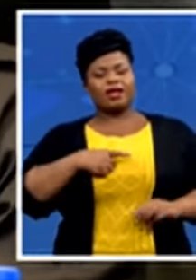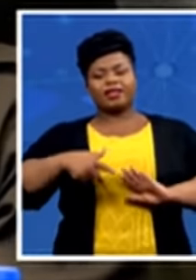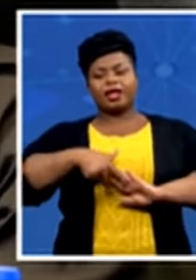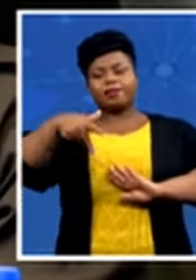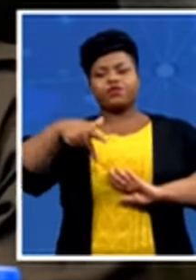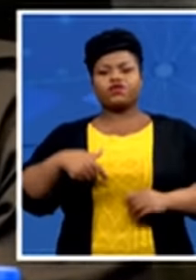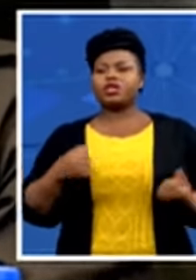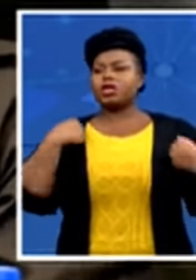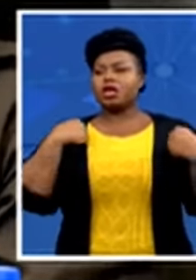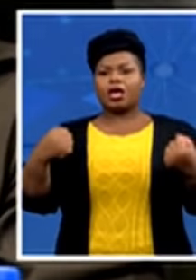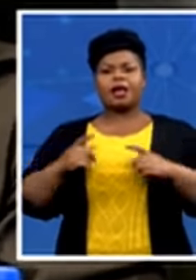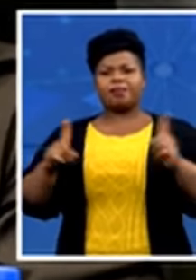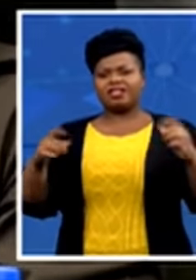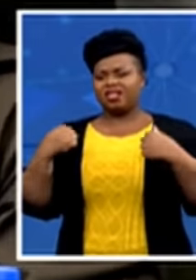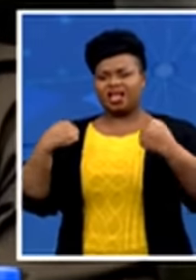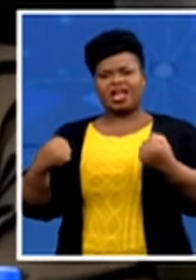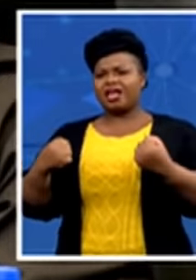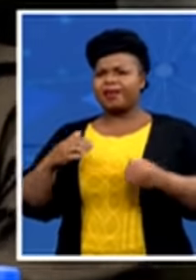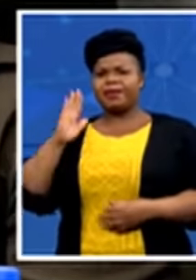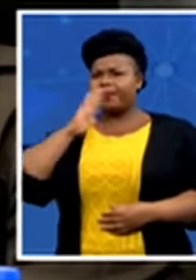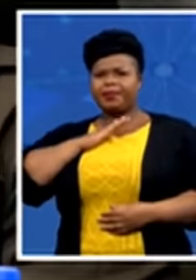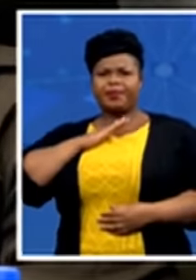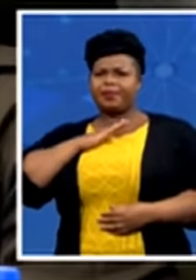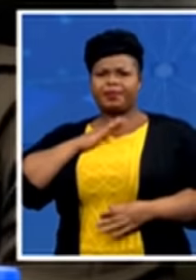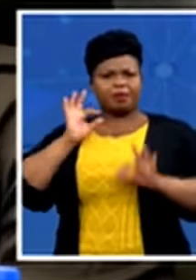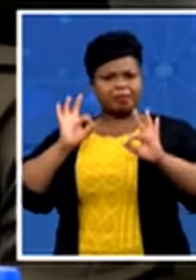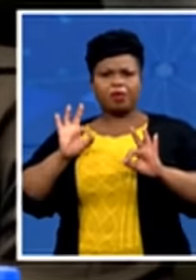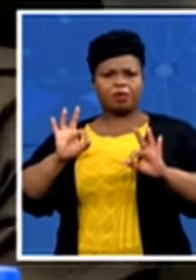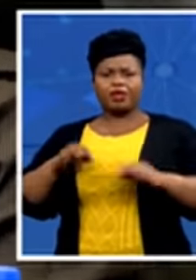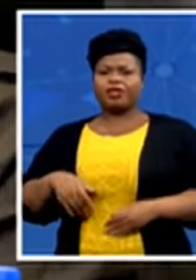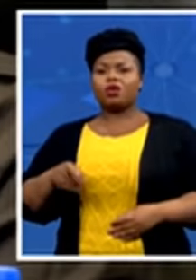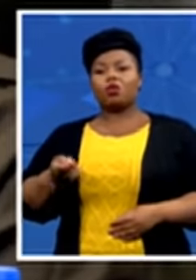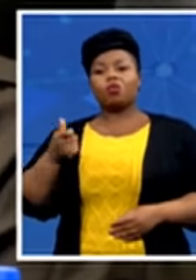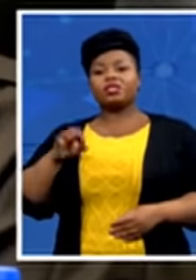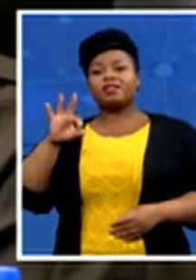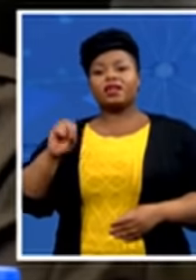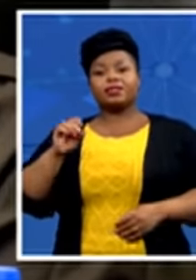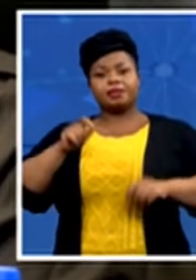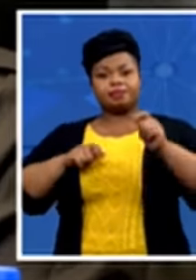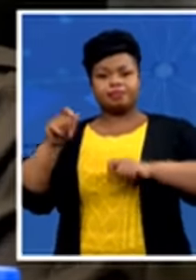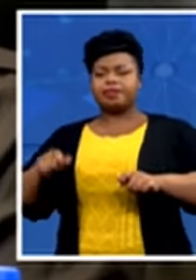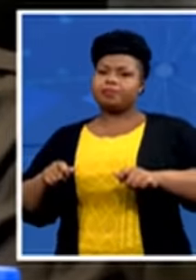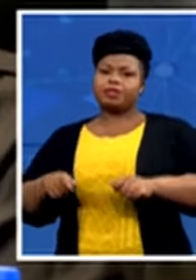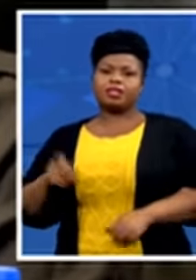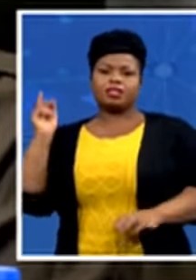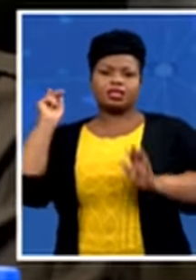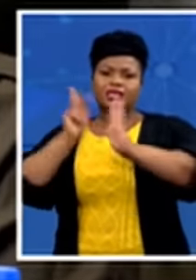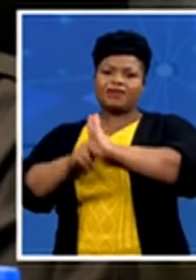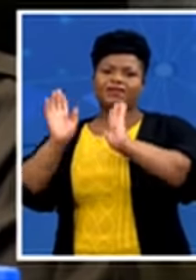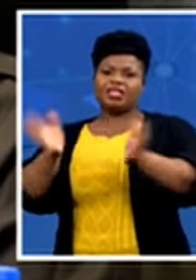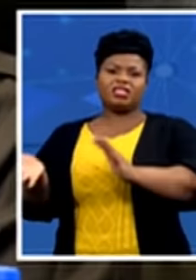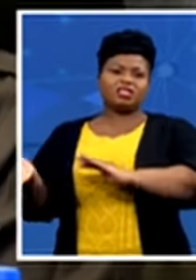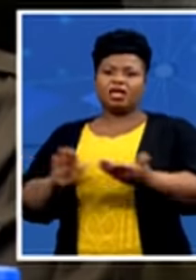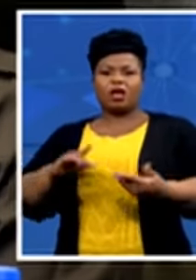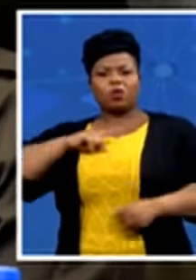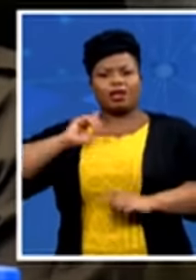and going to kill almost 30 people, you know, and all of that. So we have to address